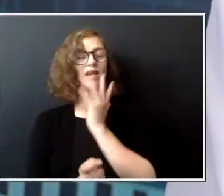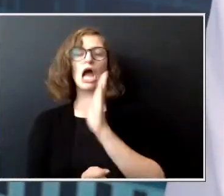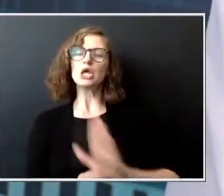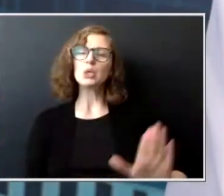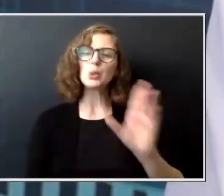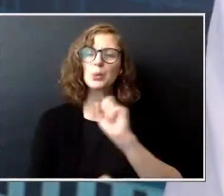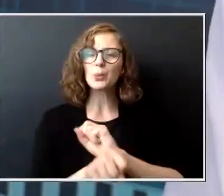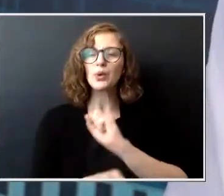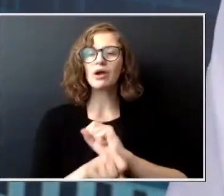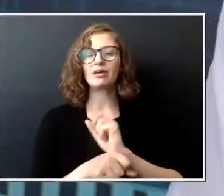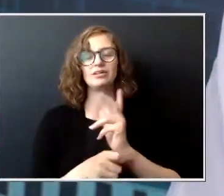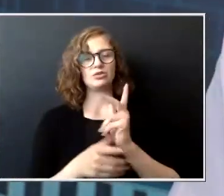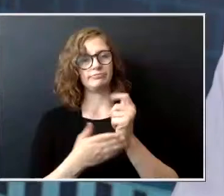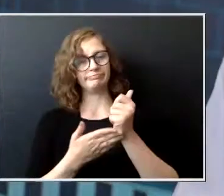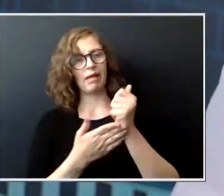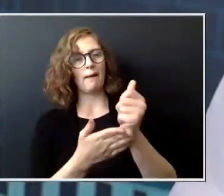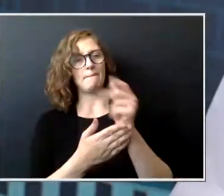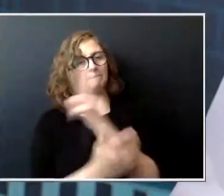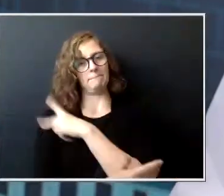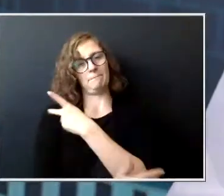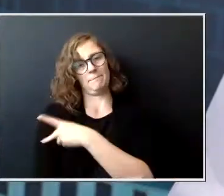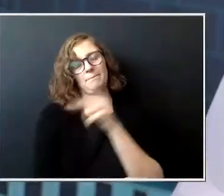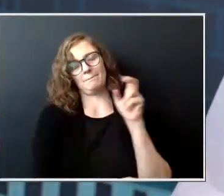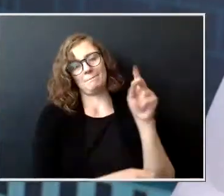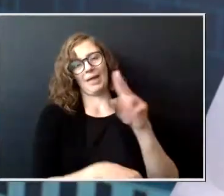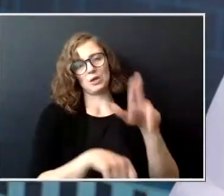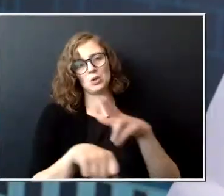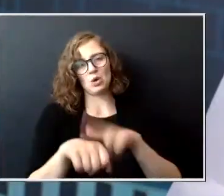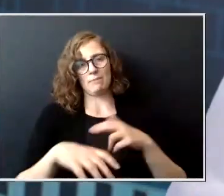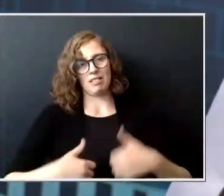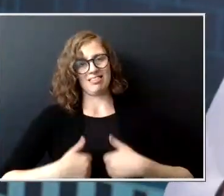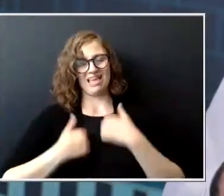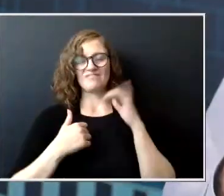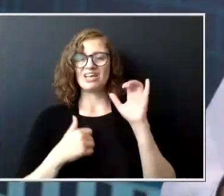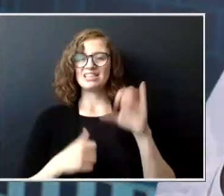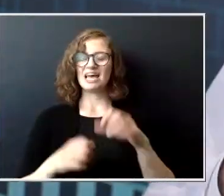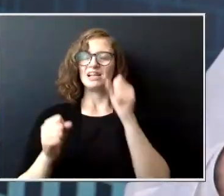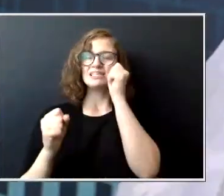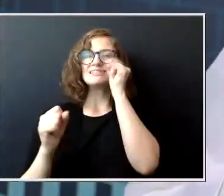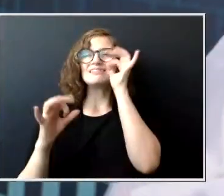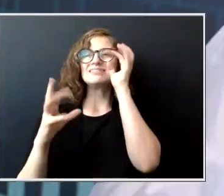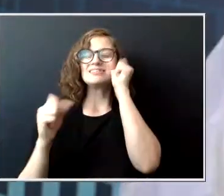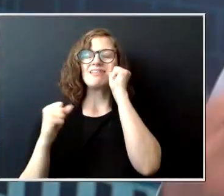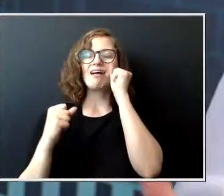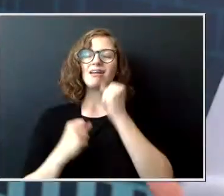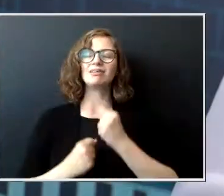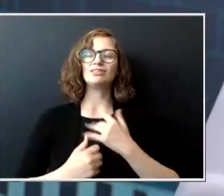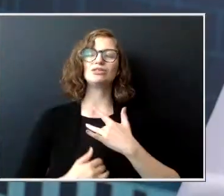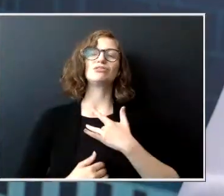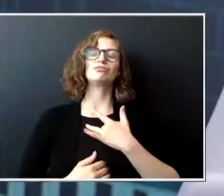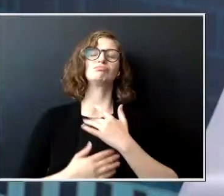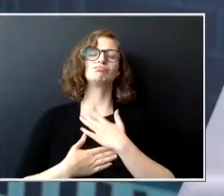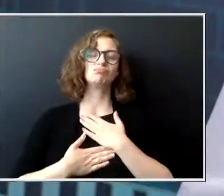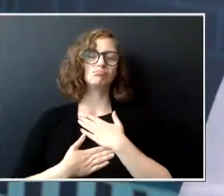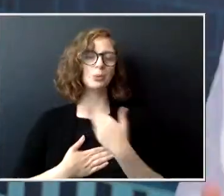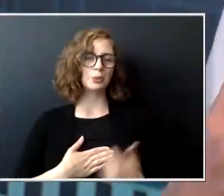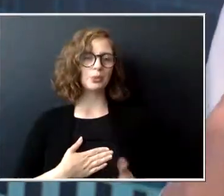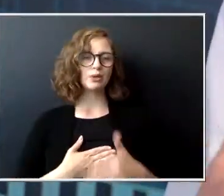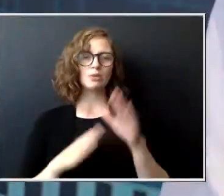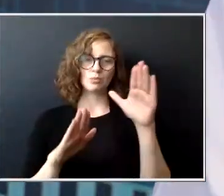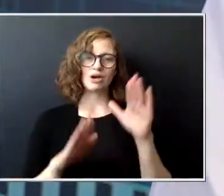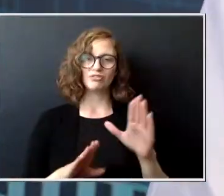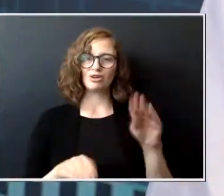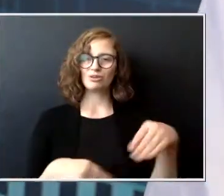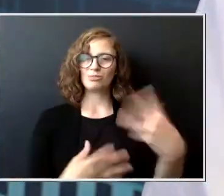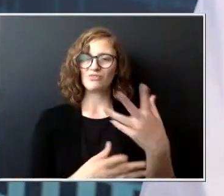as a normal life they can is nothing short of astonishing, and just such a great act of faith for people. So, I mean, it's an act of love,